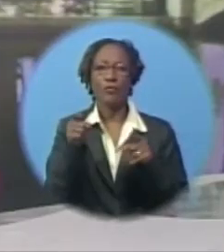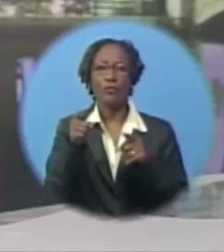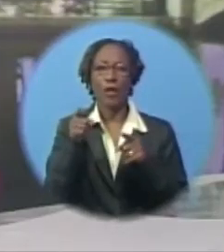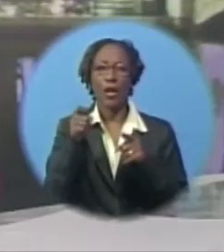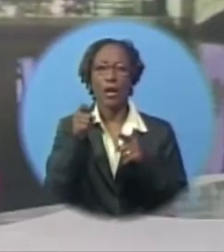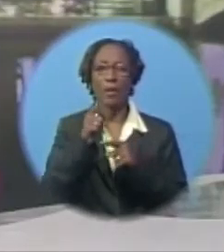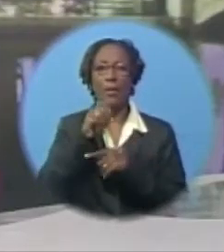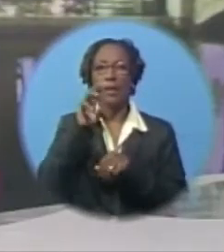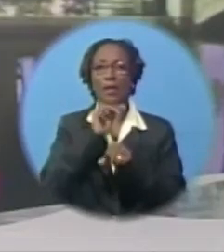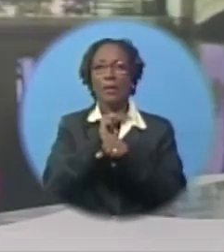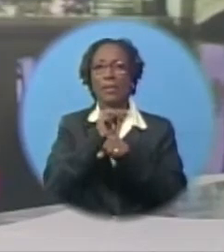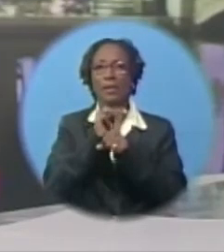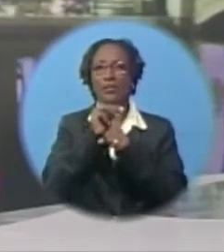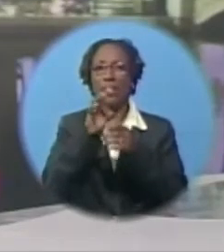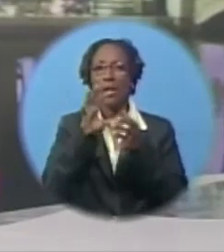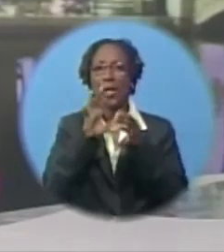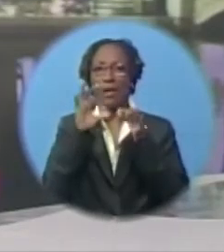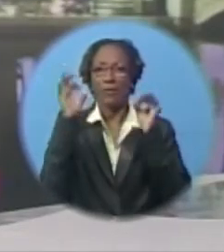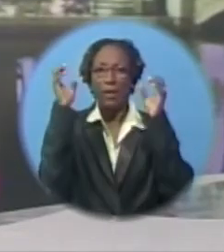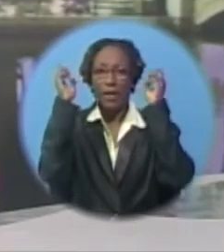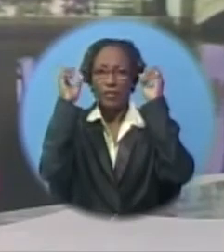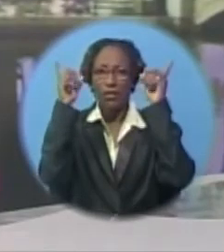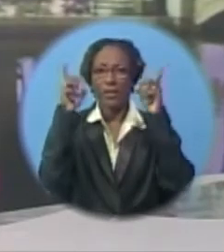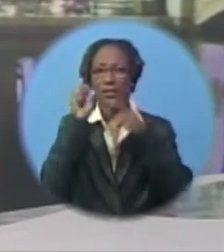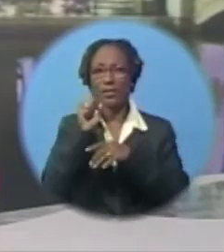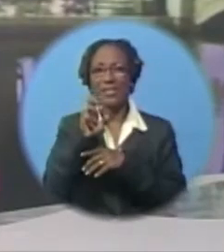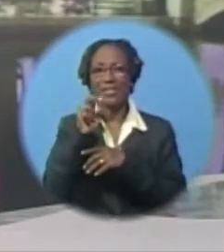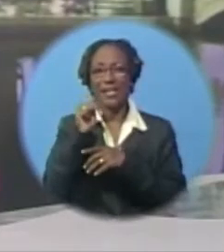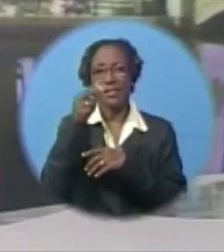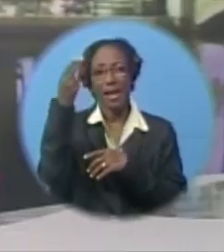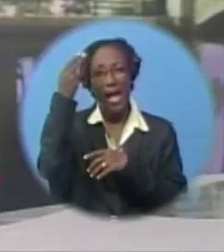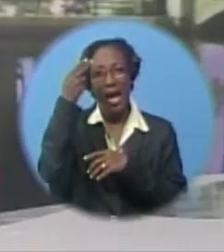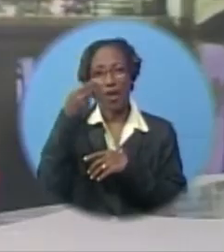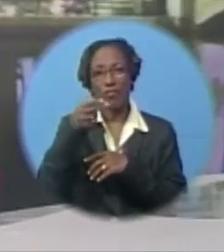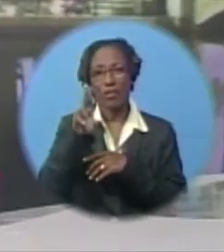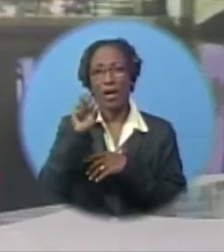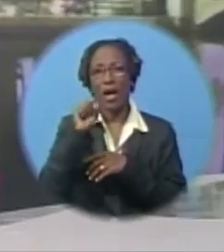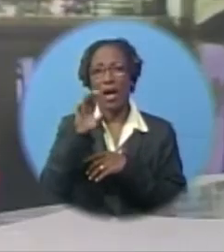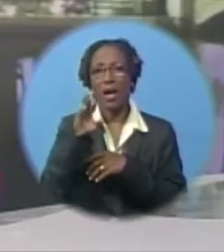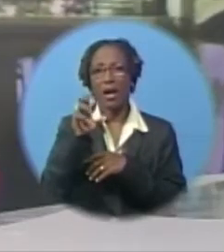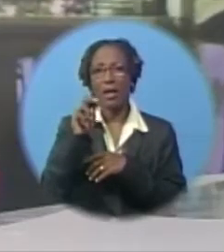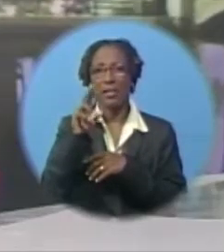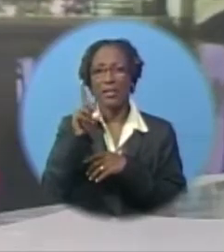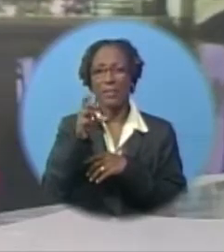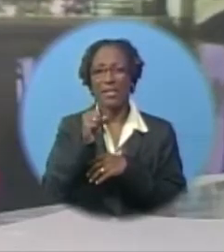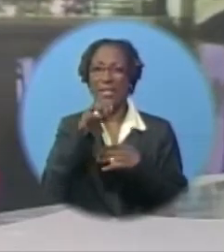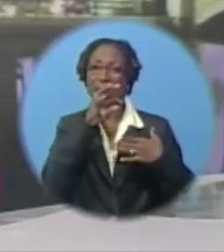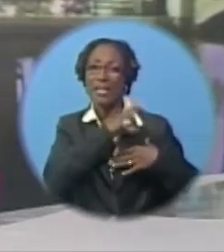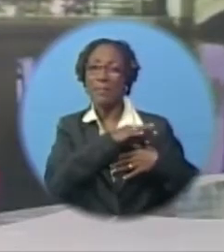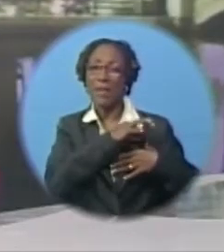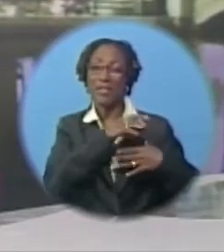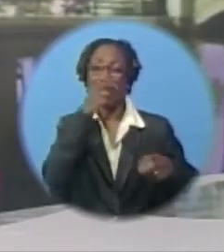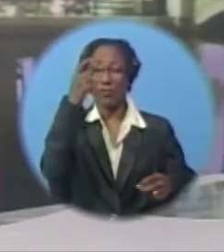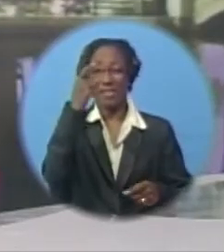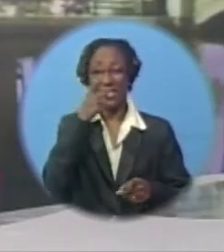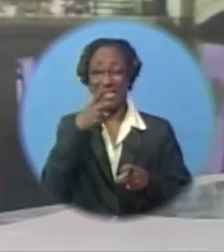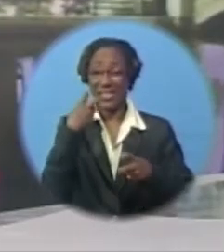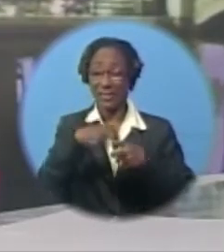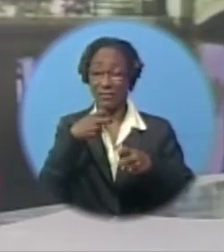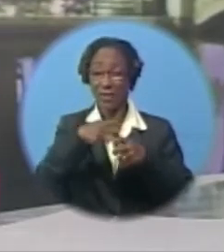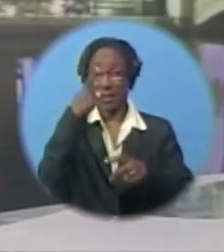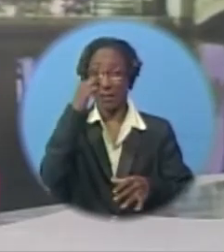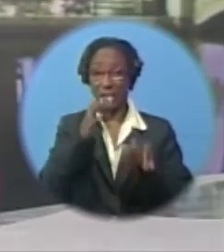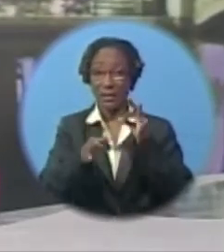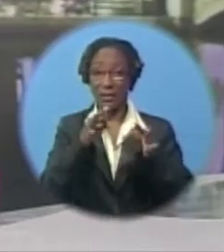the Ministry of Education, Senator Harry Husbands. He says the benefits of the tough decisions taken by government will not